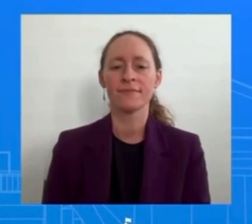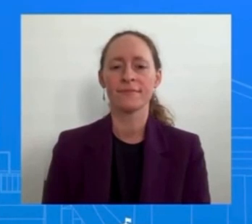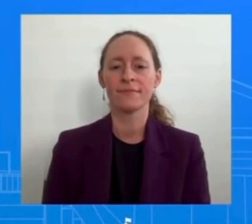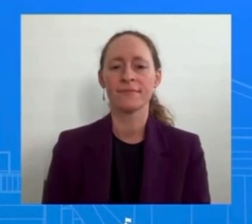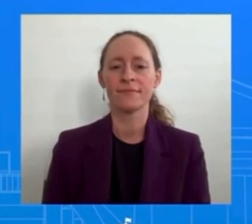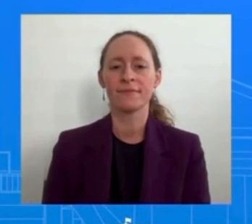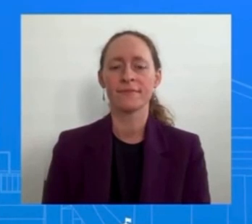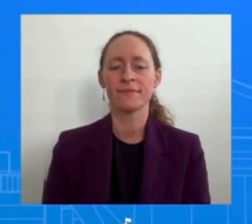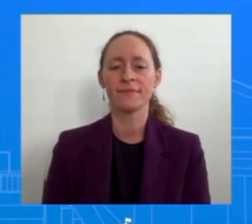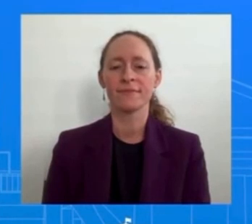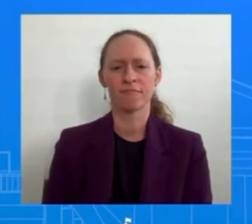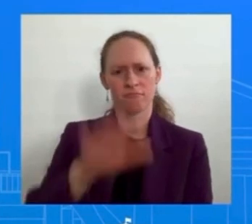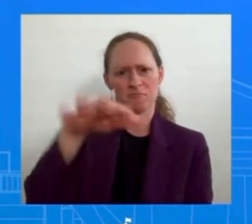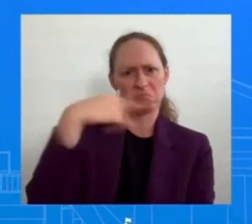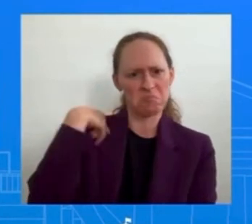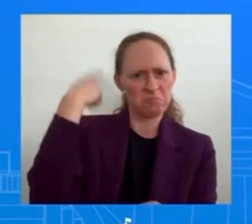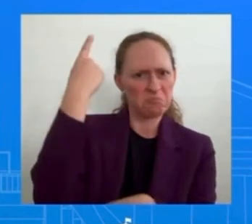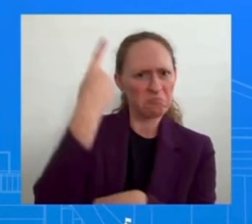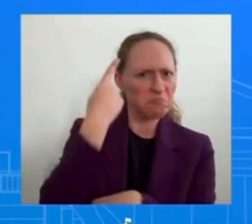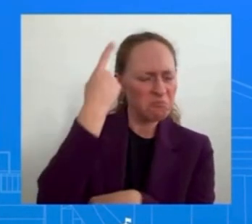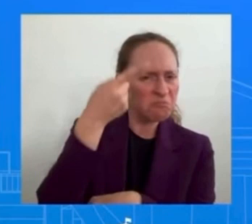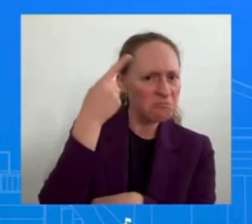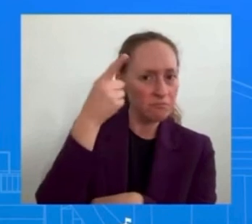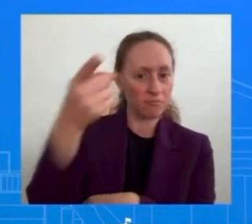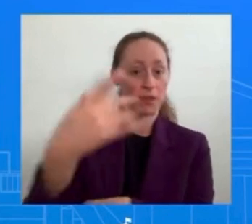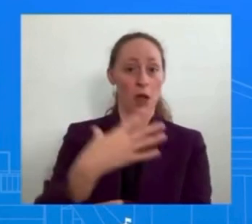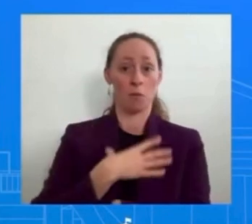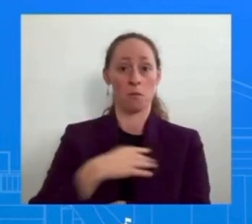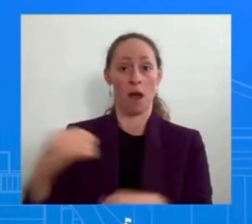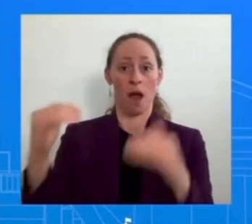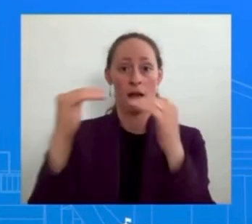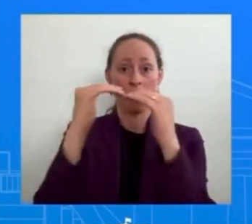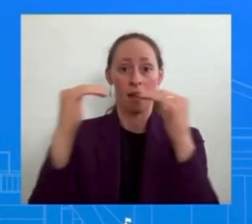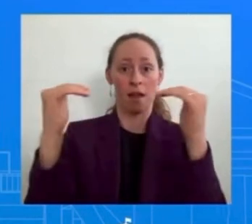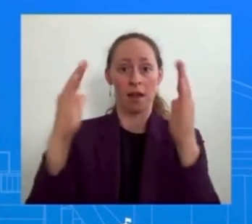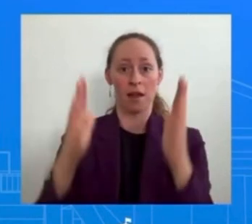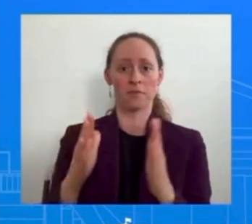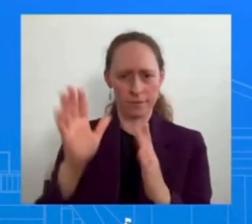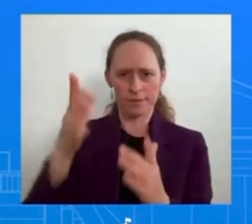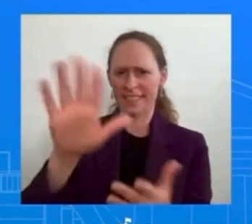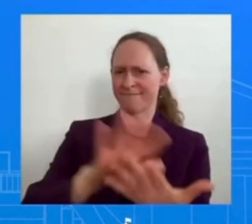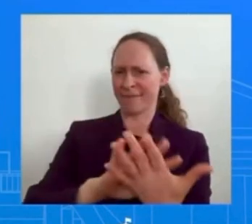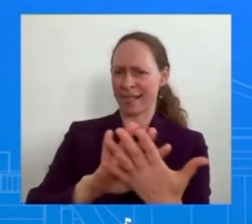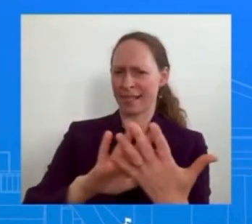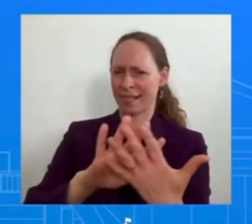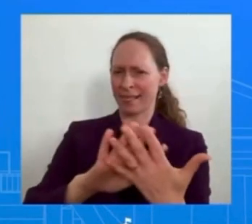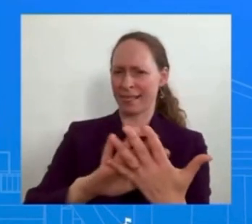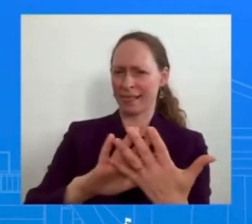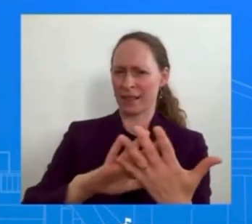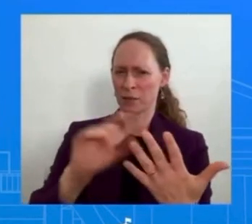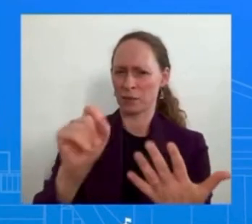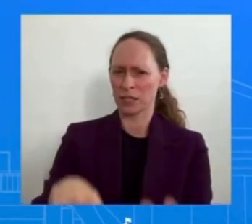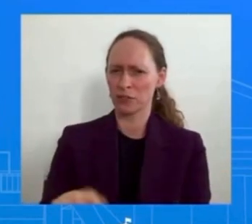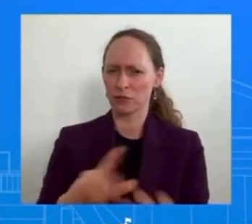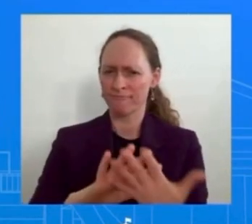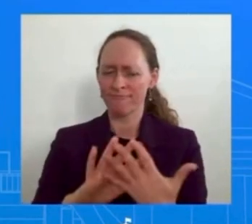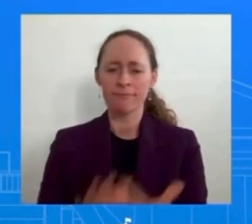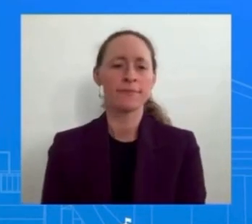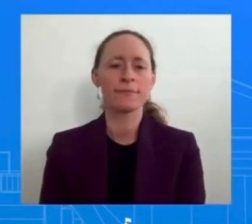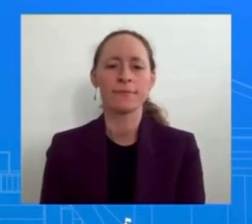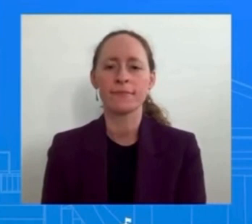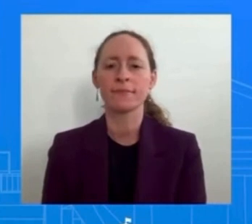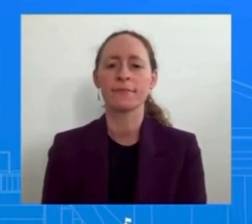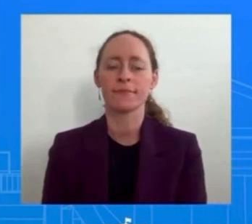by the military might be a pretext for his execution? So we condemn the detention of President